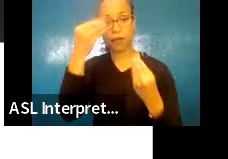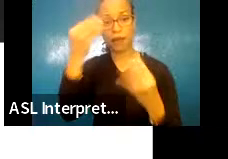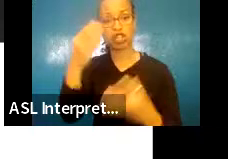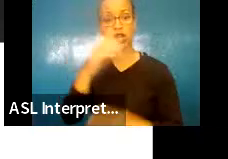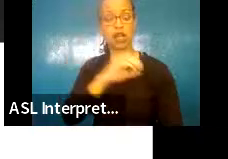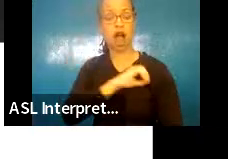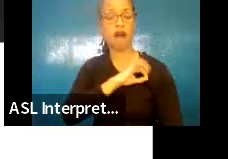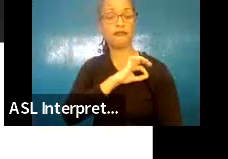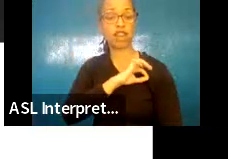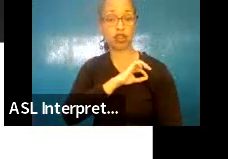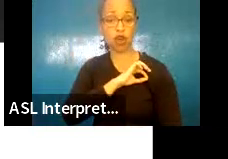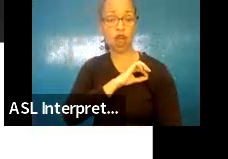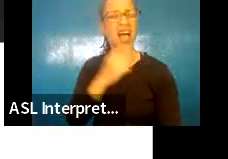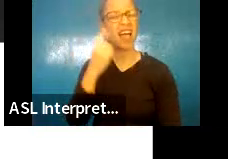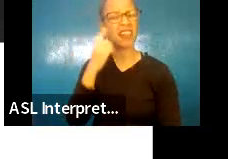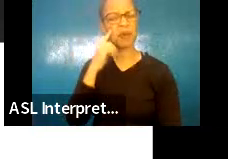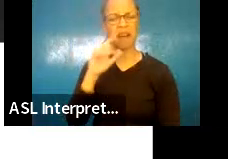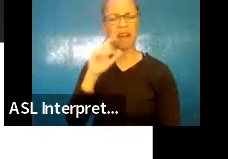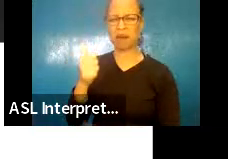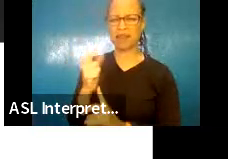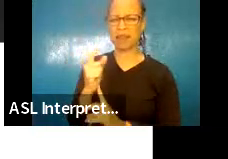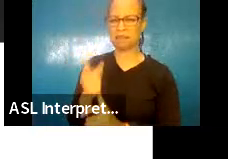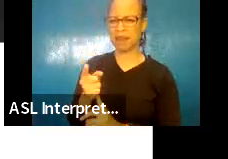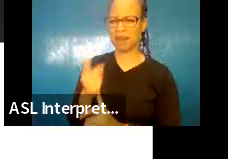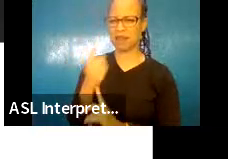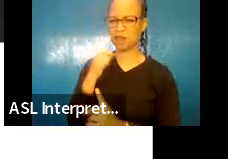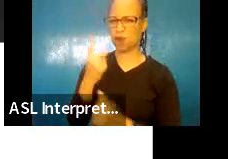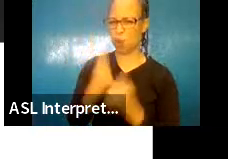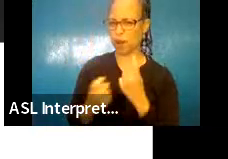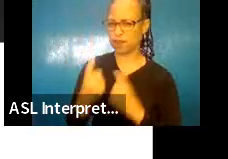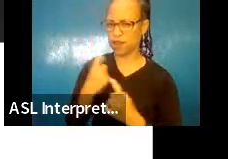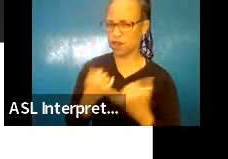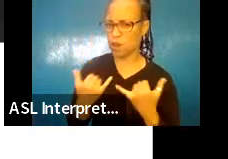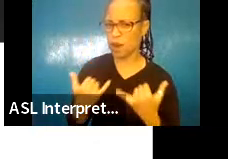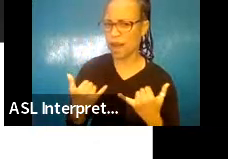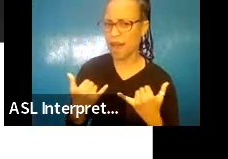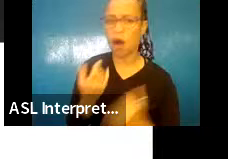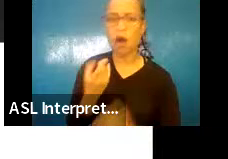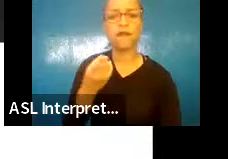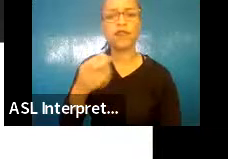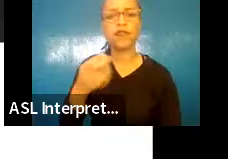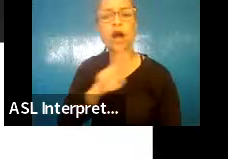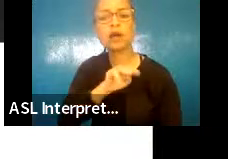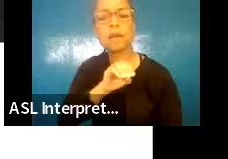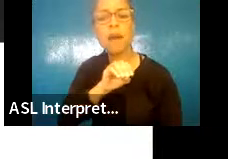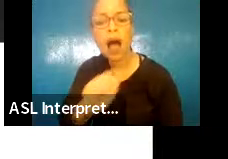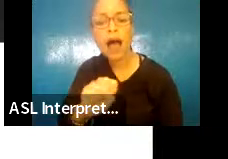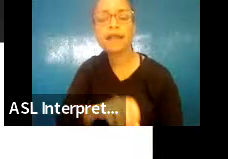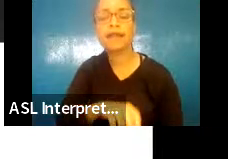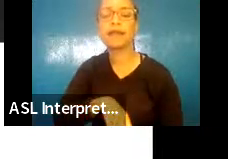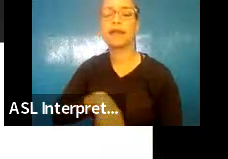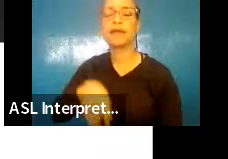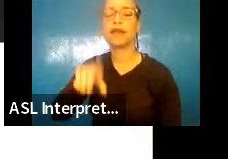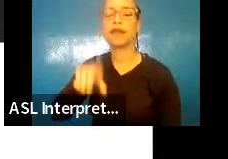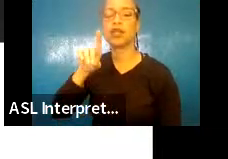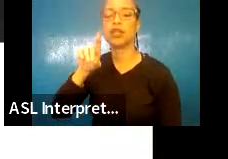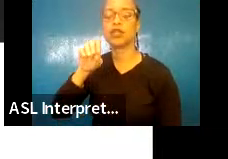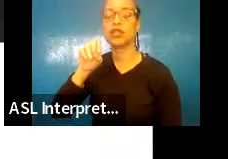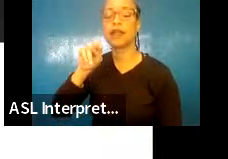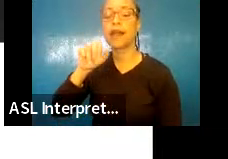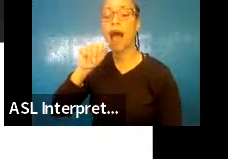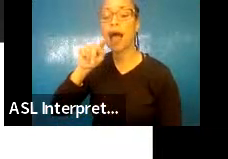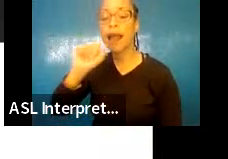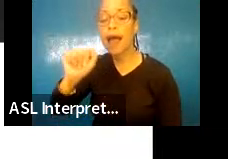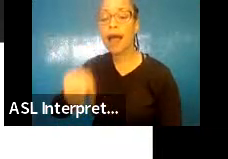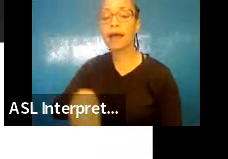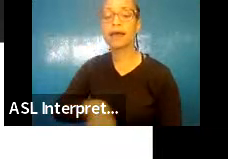about 10 minutes or so for any questions for either Dr. Moss or Donata or for Kimmy. I want to